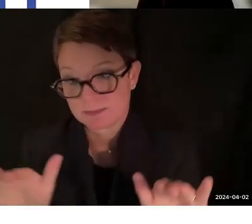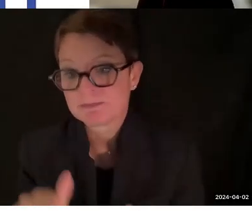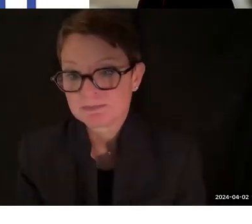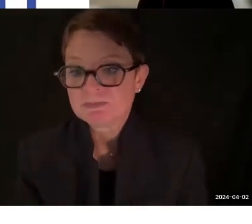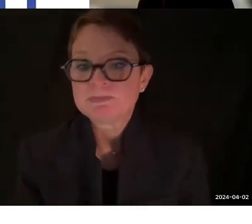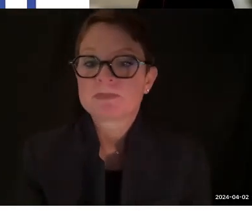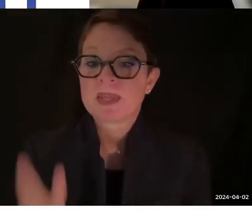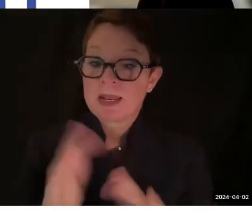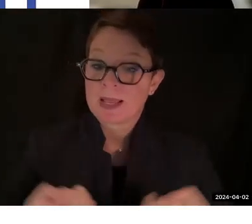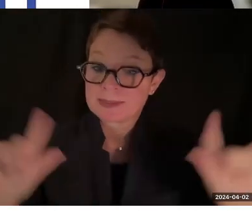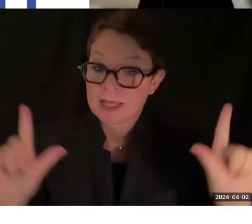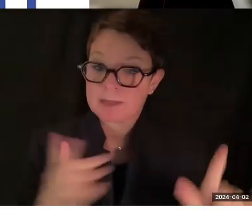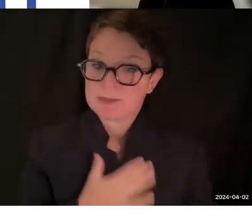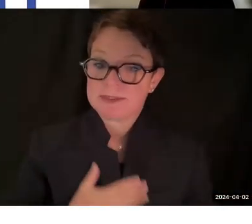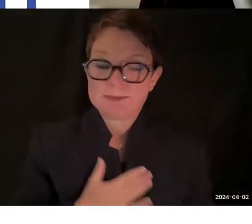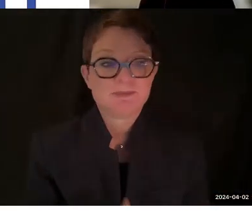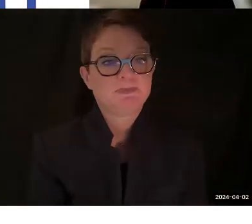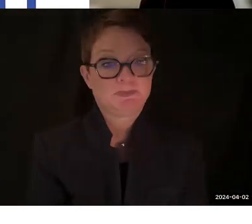Next slide.